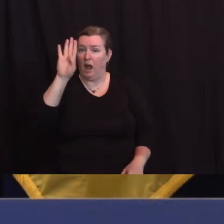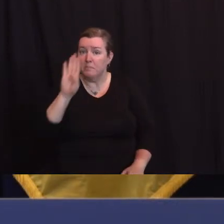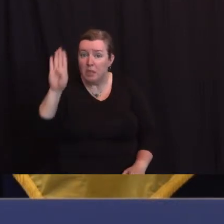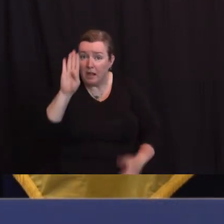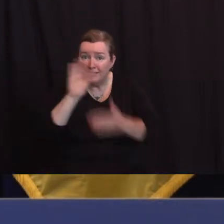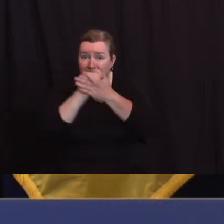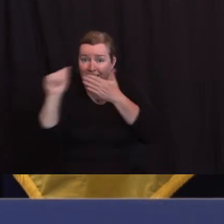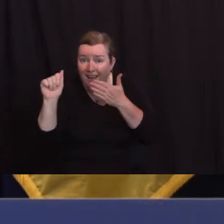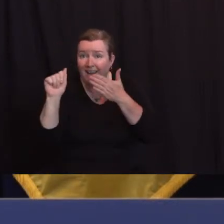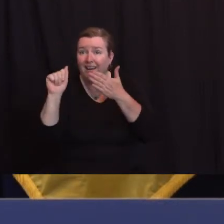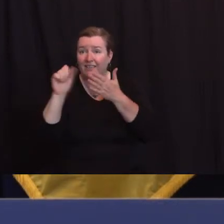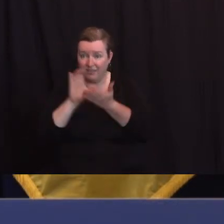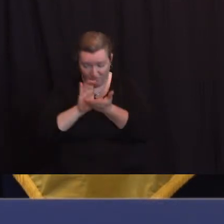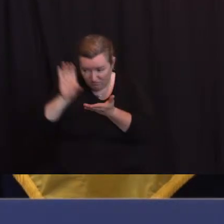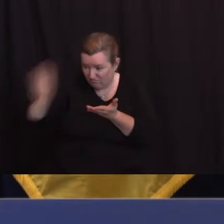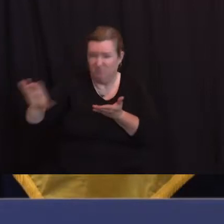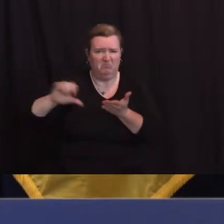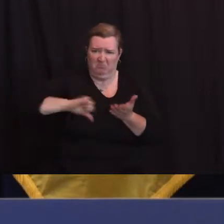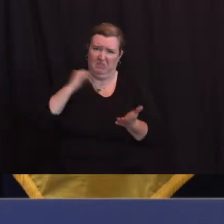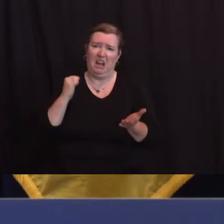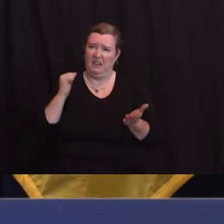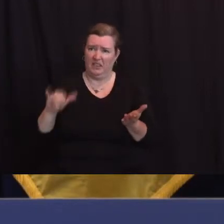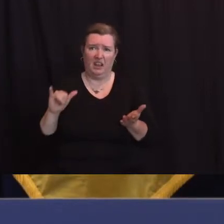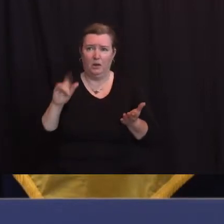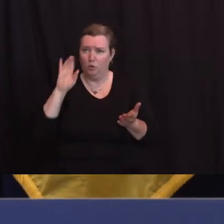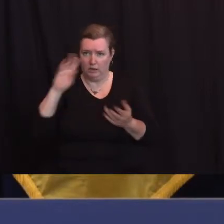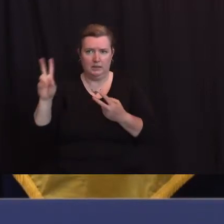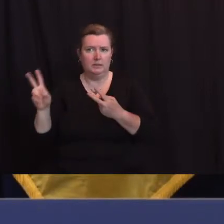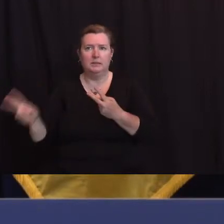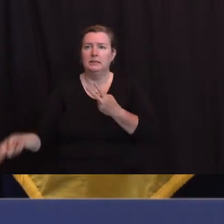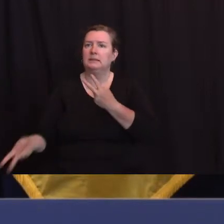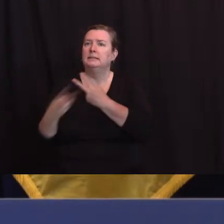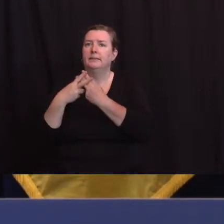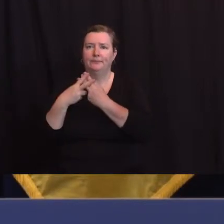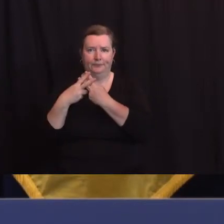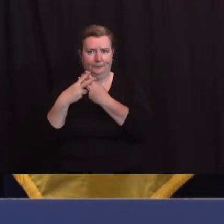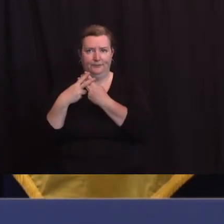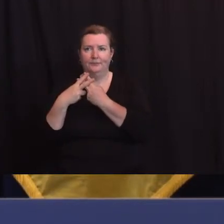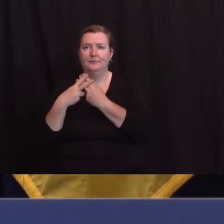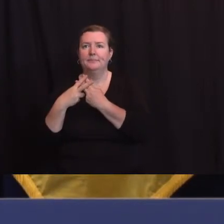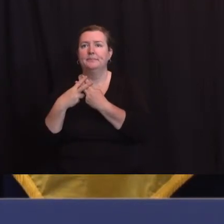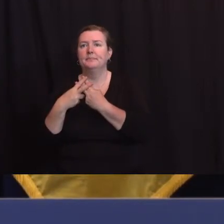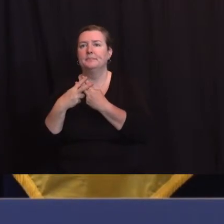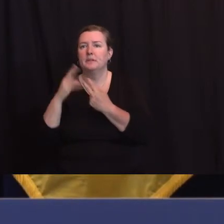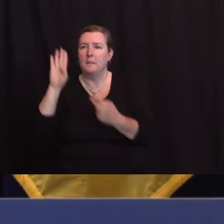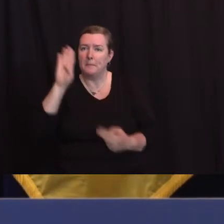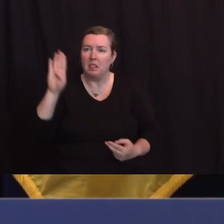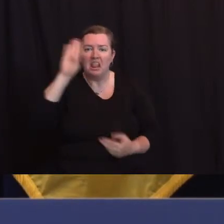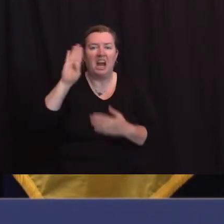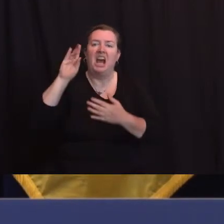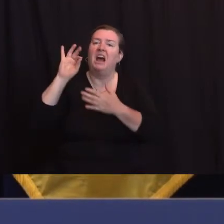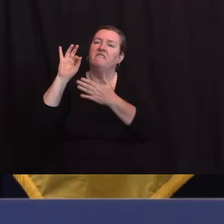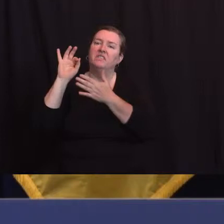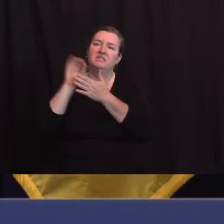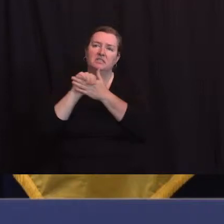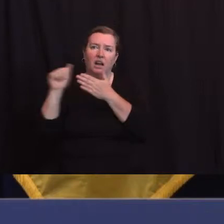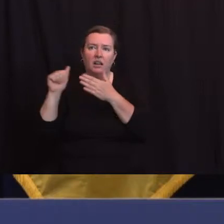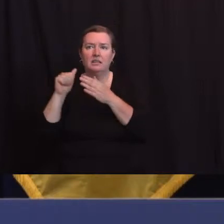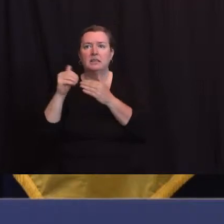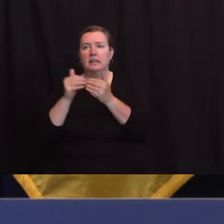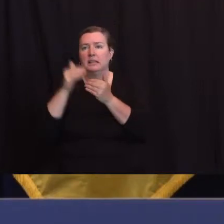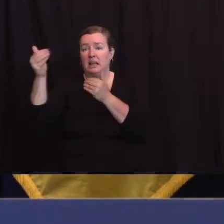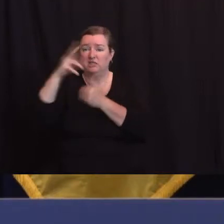literally, I don't want to put an exact number on it, but it will save billions of dollars over the next 30 years.